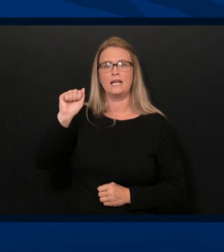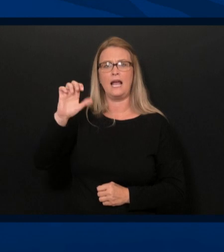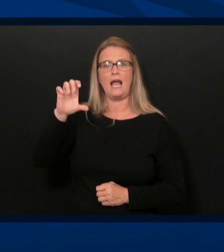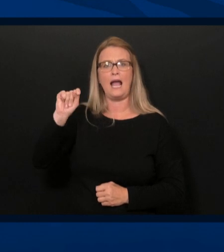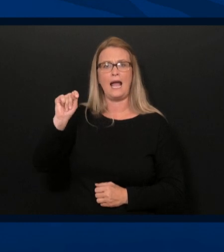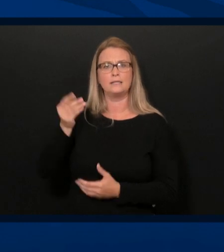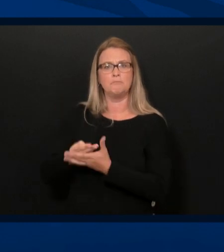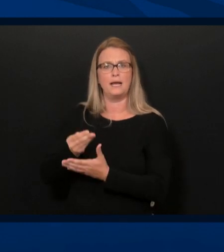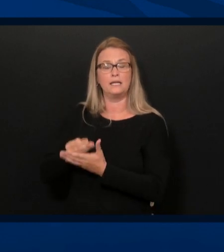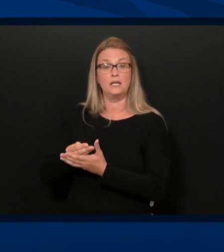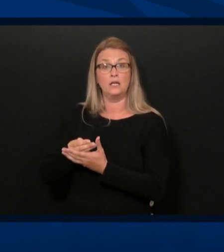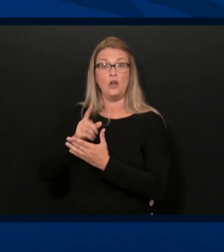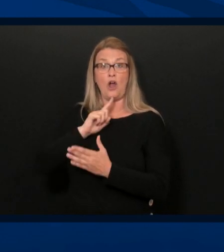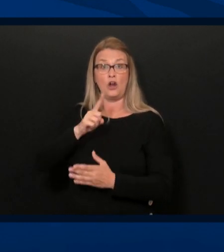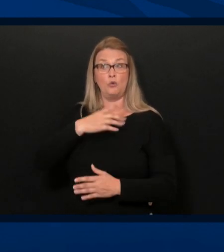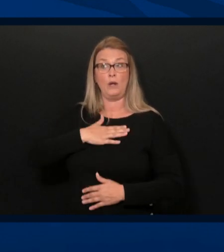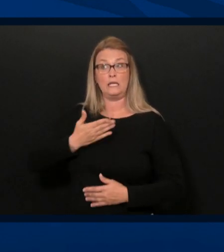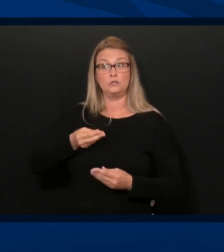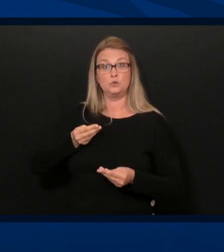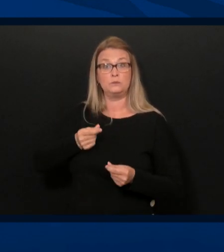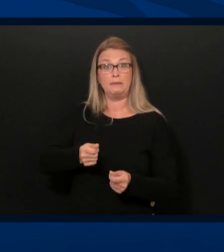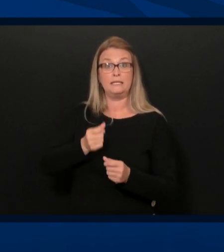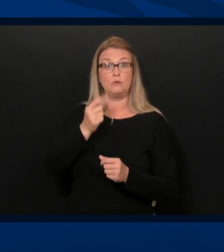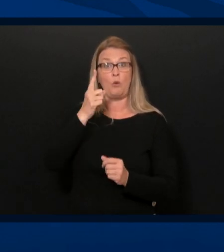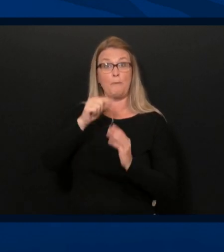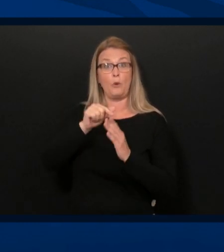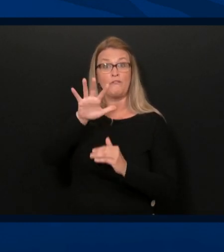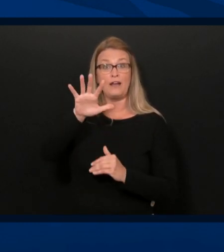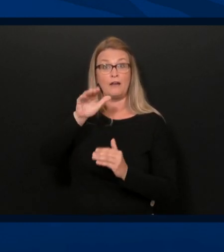the $1.25 billion because you want to use